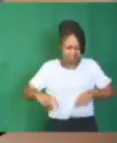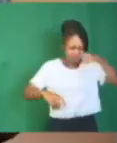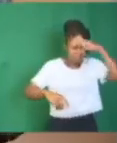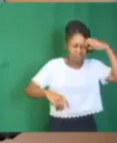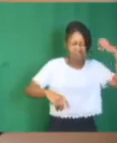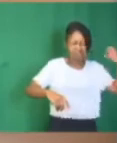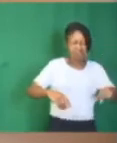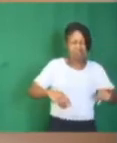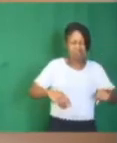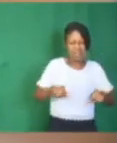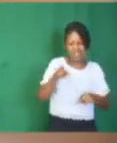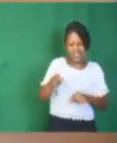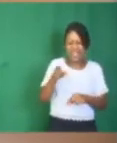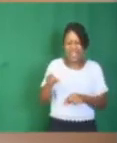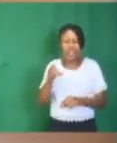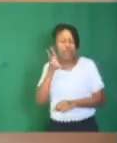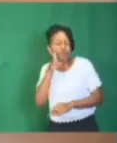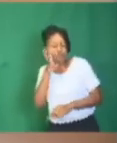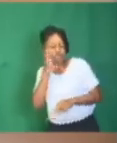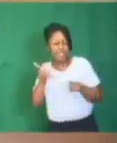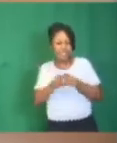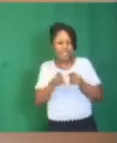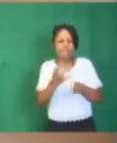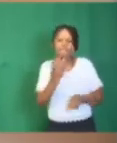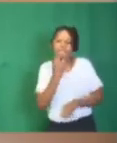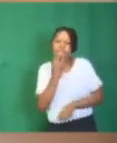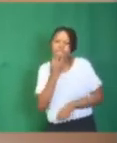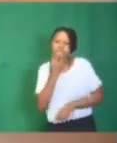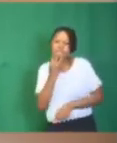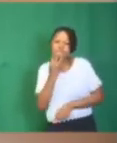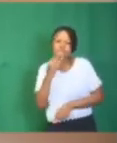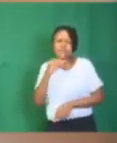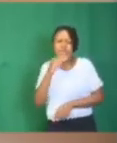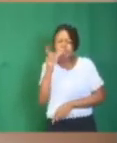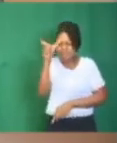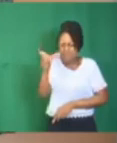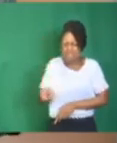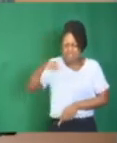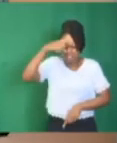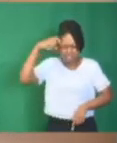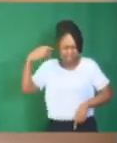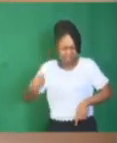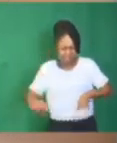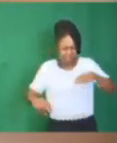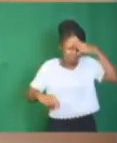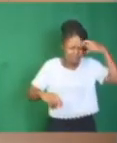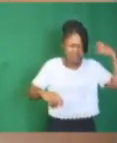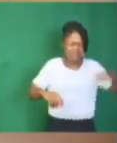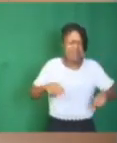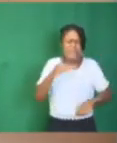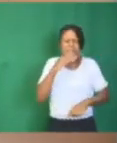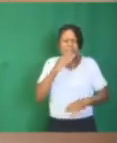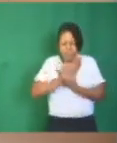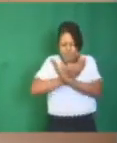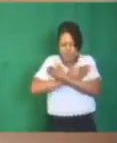that are being excreted through the skin. When you see a person sweating, it means that the person is getting rid of some kind of